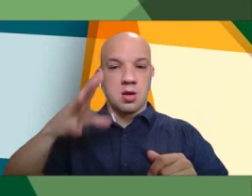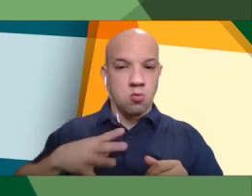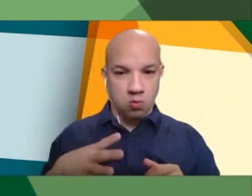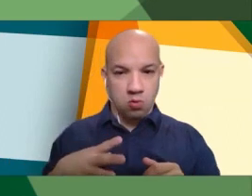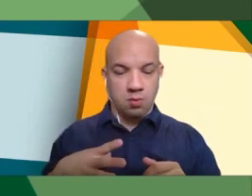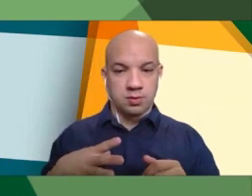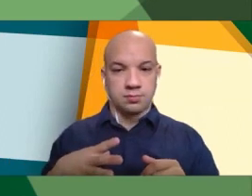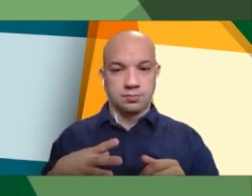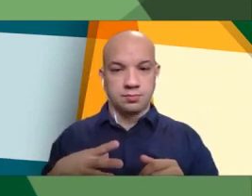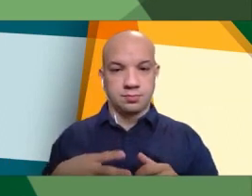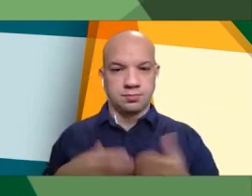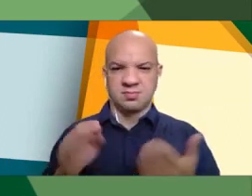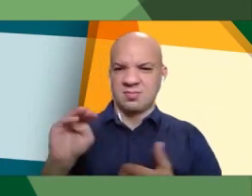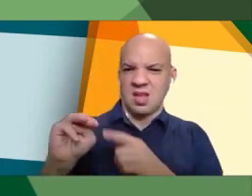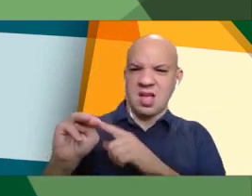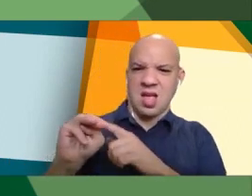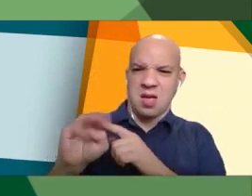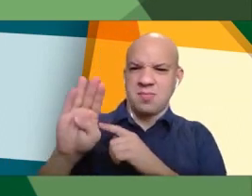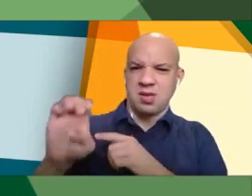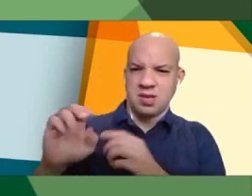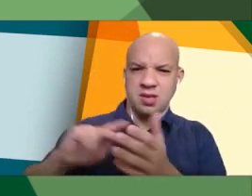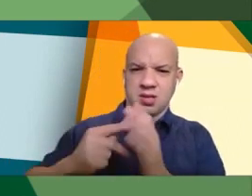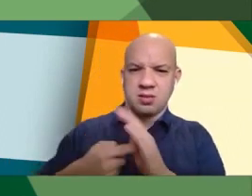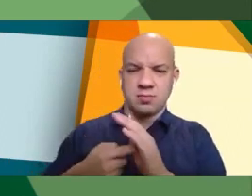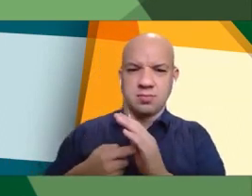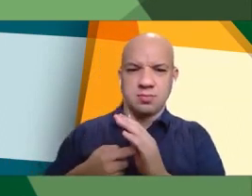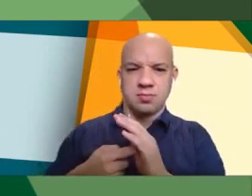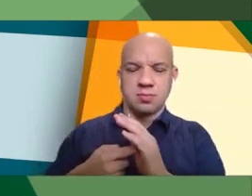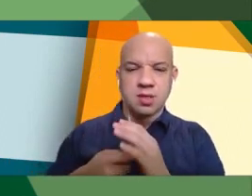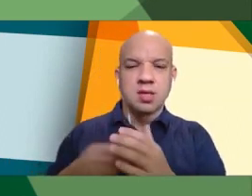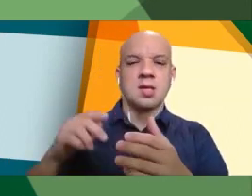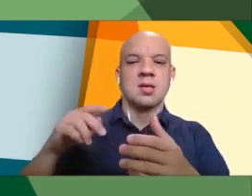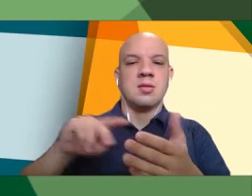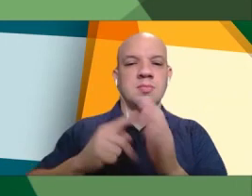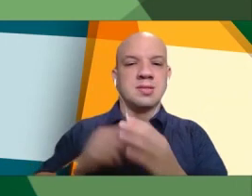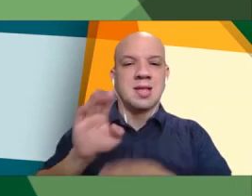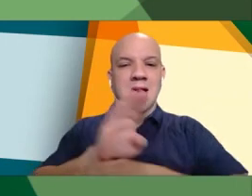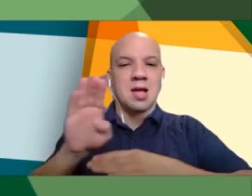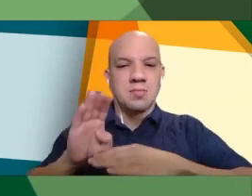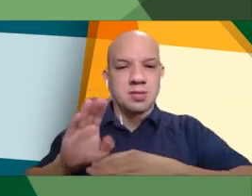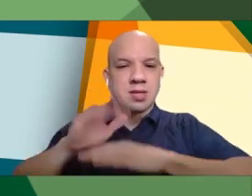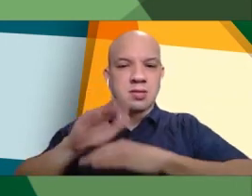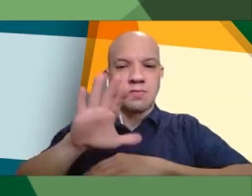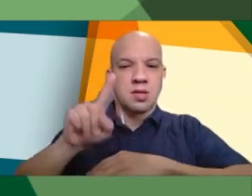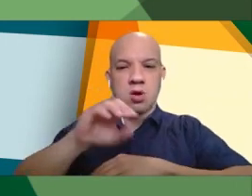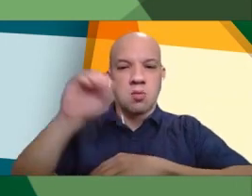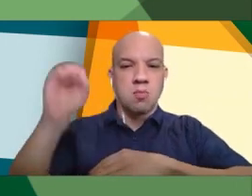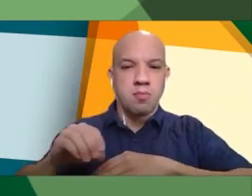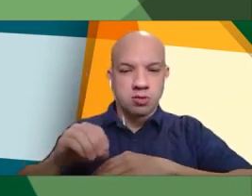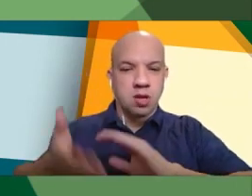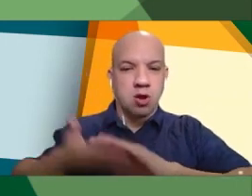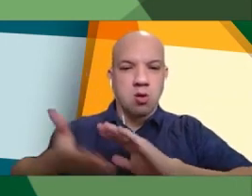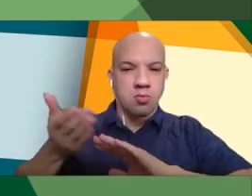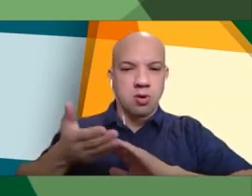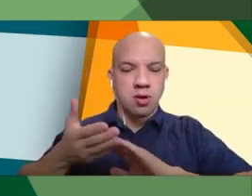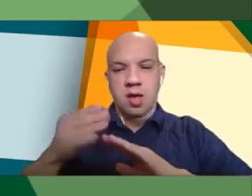a MBE? Is defined as a business that is at least 51% operated and controlled on a